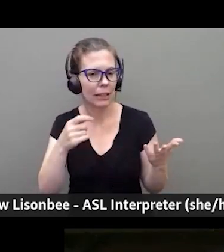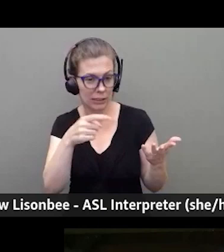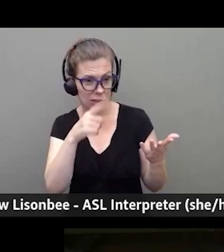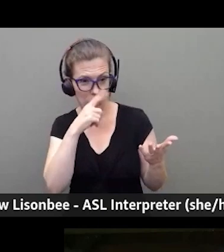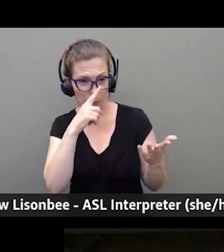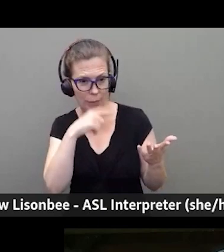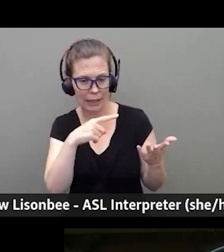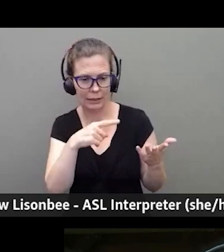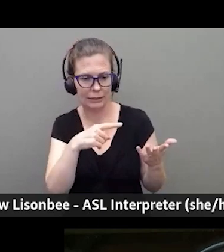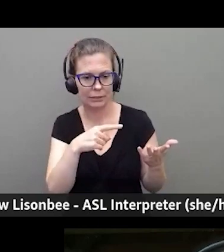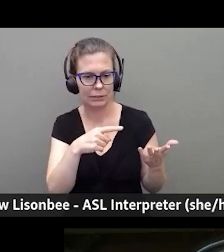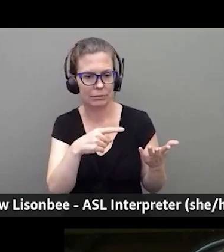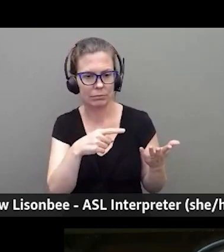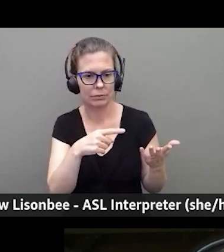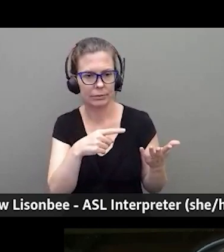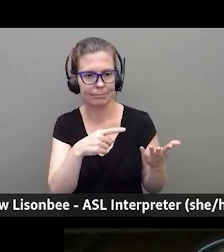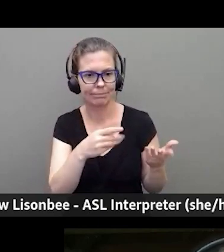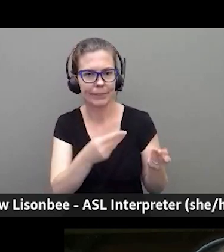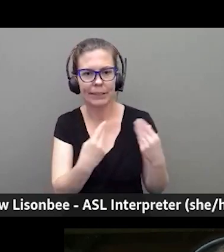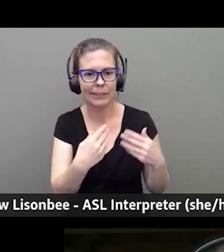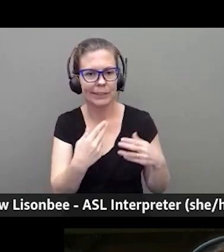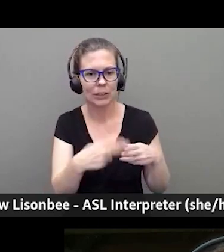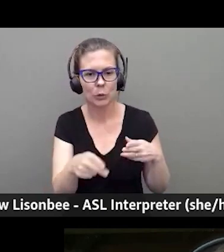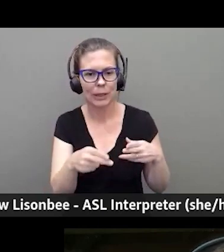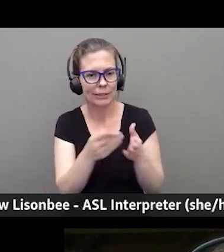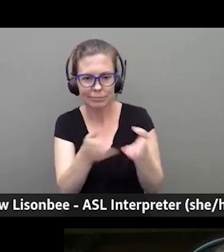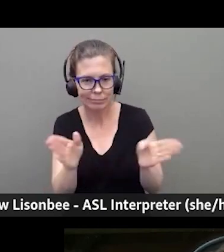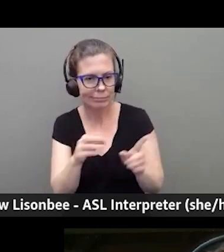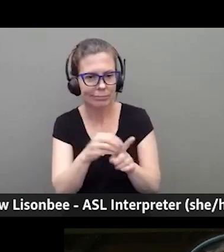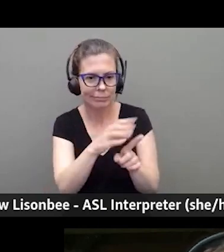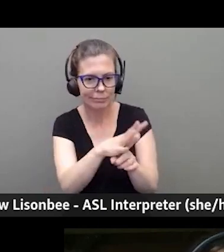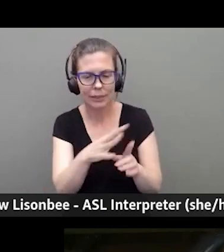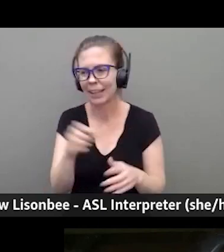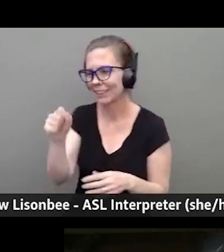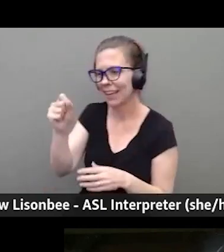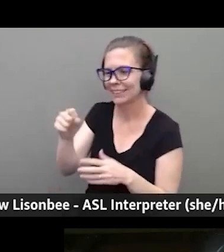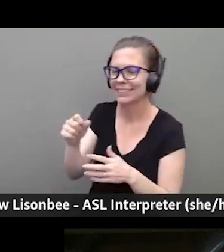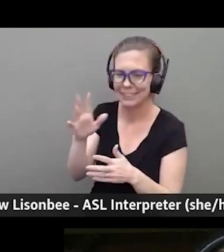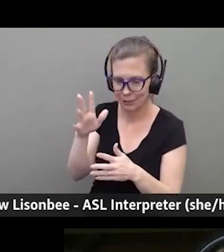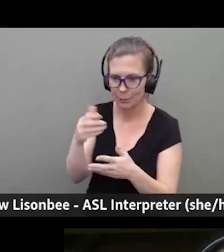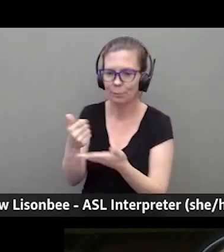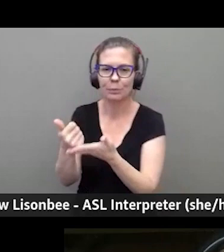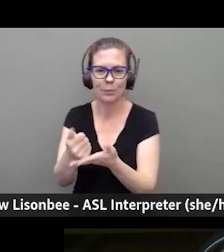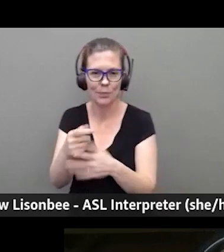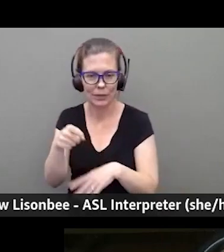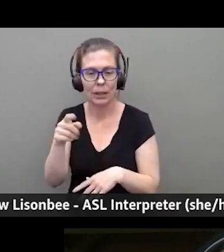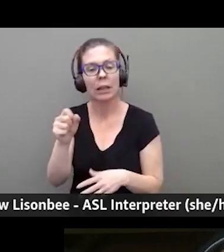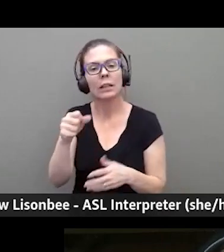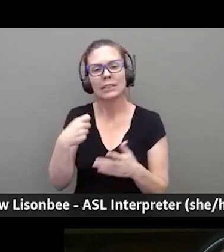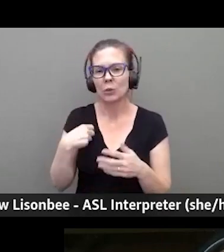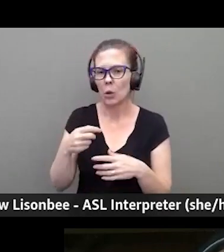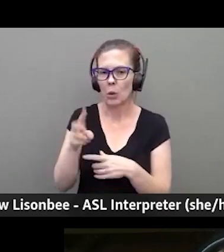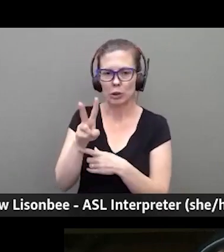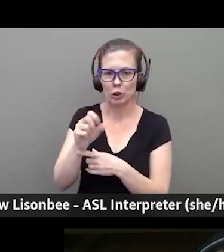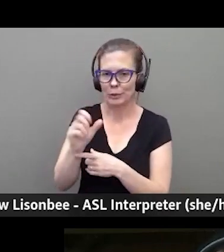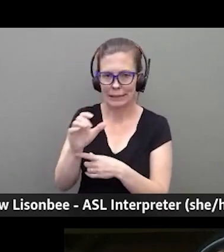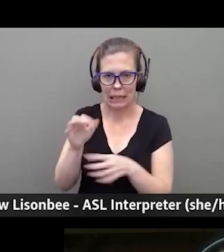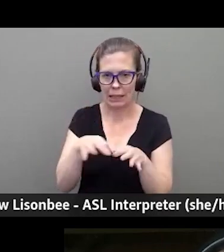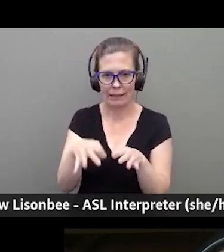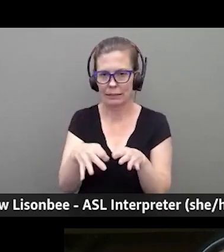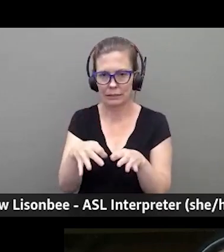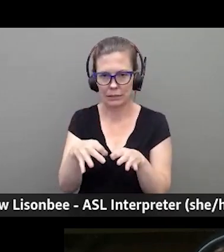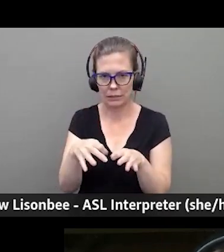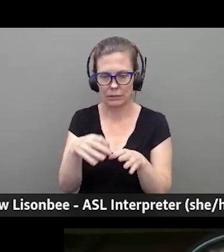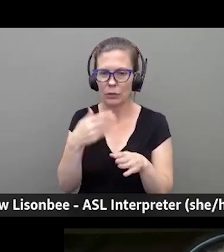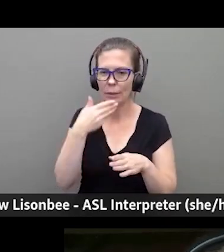give us like a quick overview? Give you the primer. So yeah. So we're talking 2 seconds of latency at best, and we're